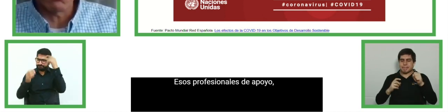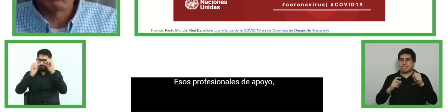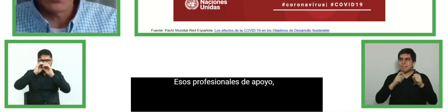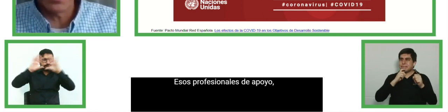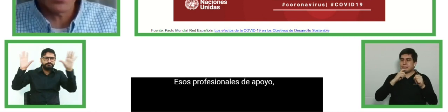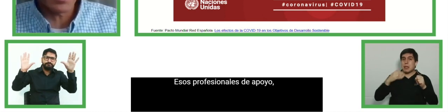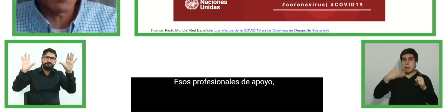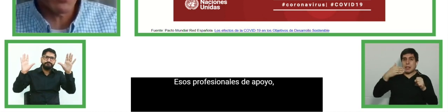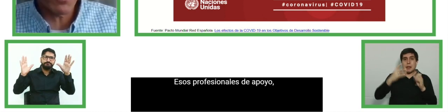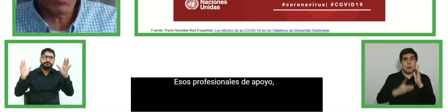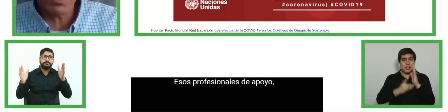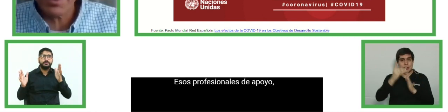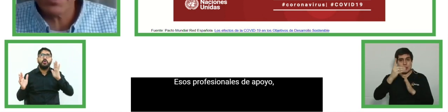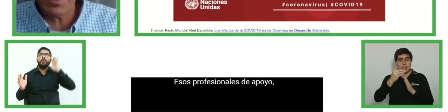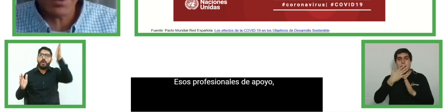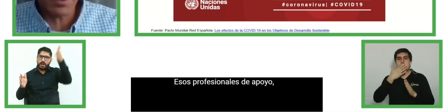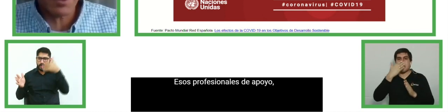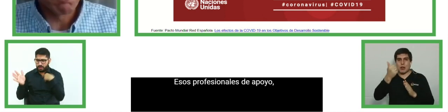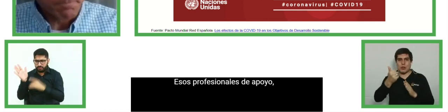please.